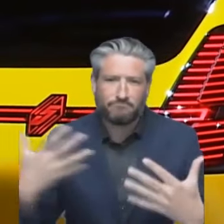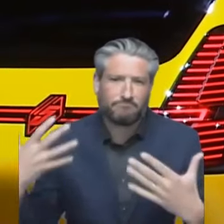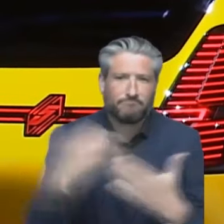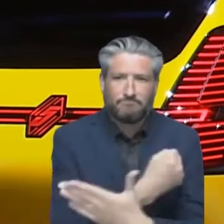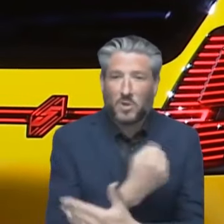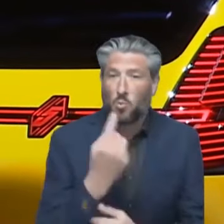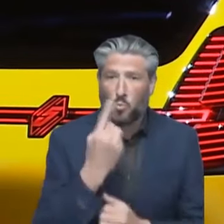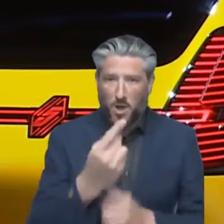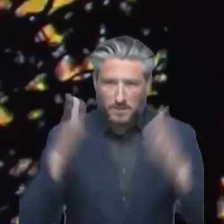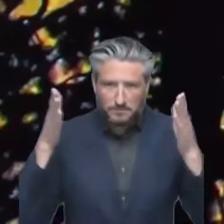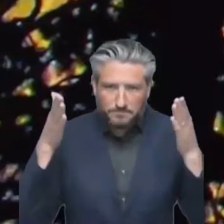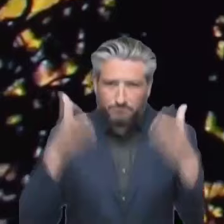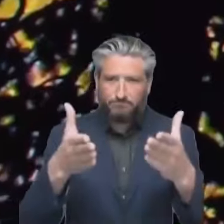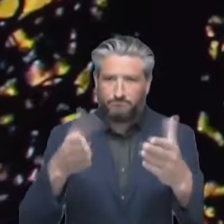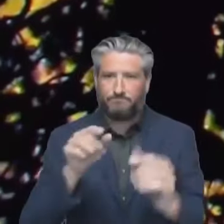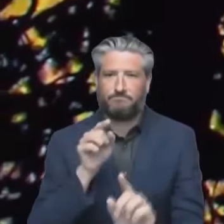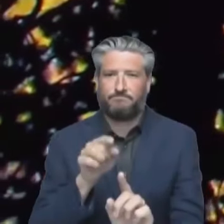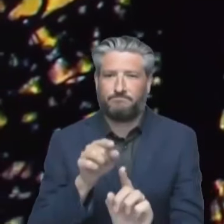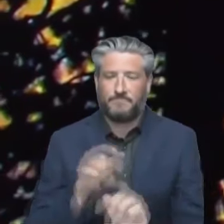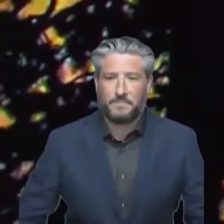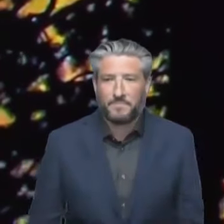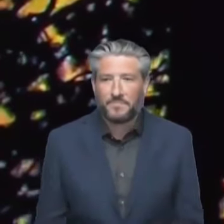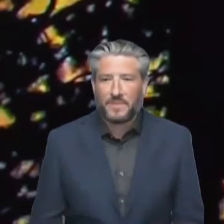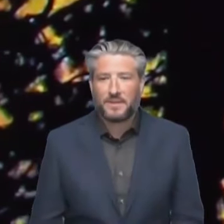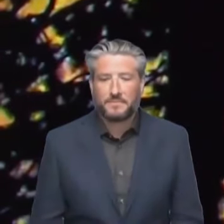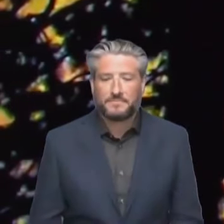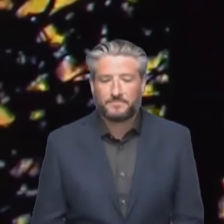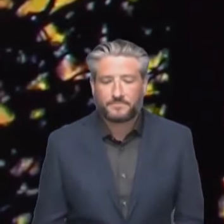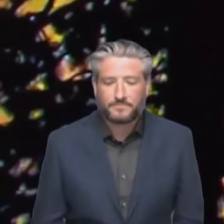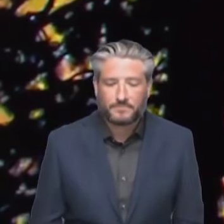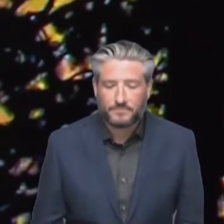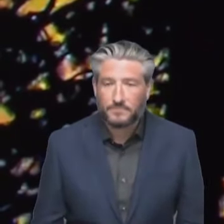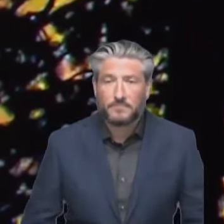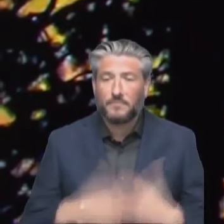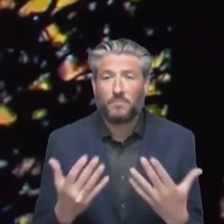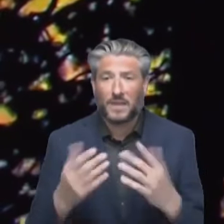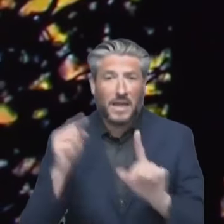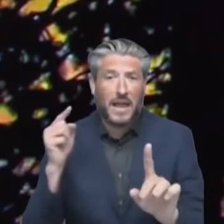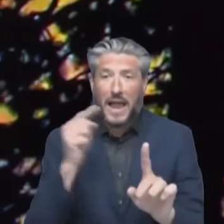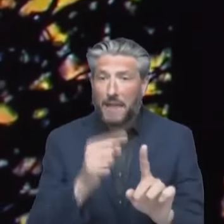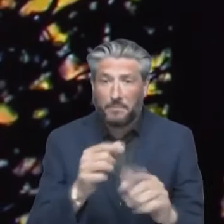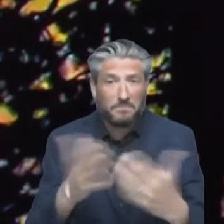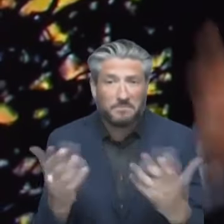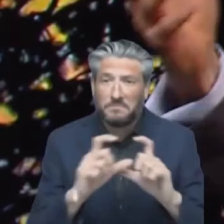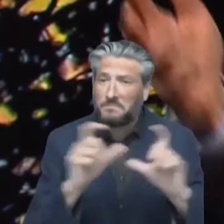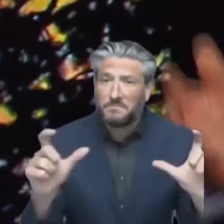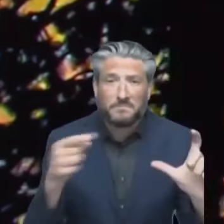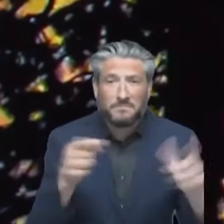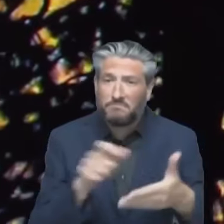Substance, essence, and meaning. This is what our purpose brings us. Its formulation was the outcome of a long process